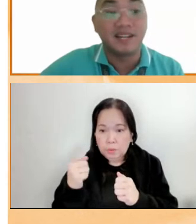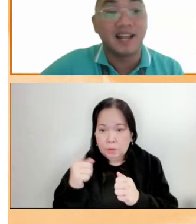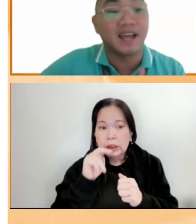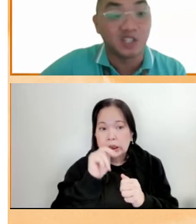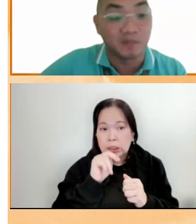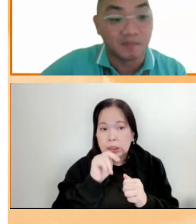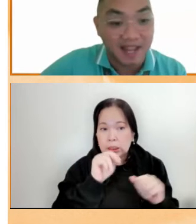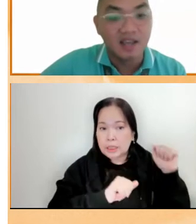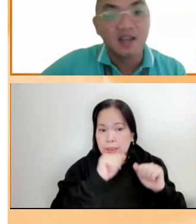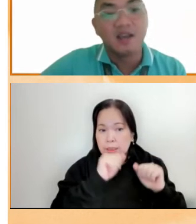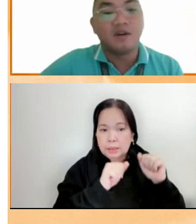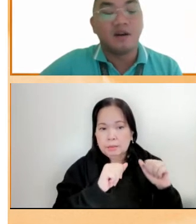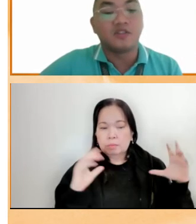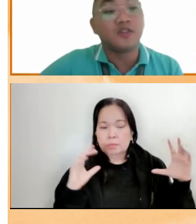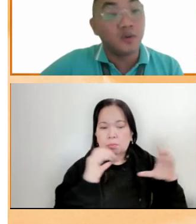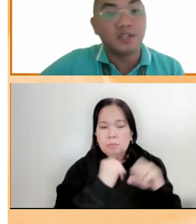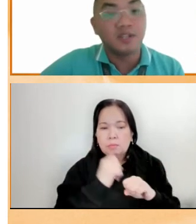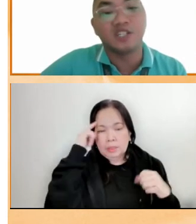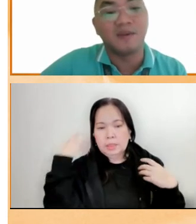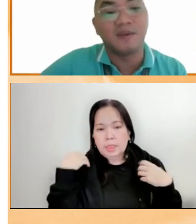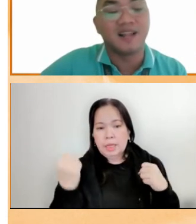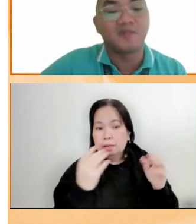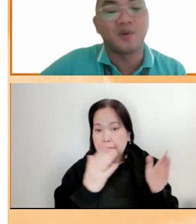Mental Health Action Plan through the